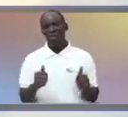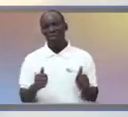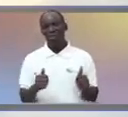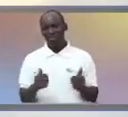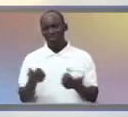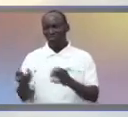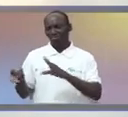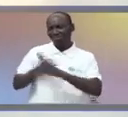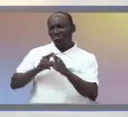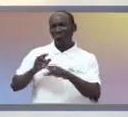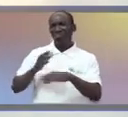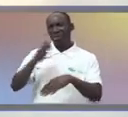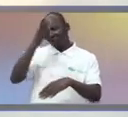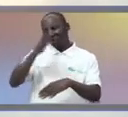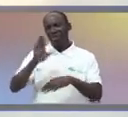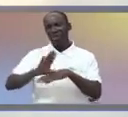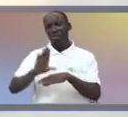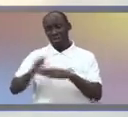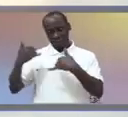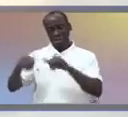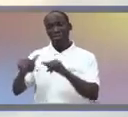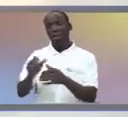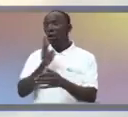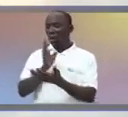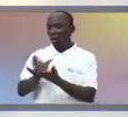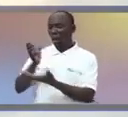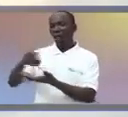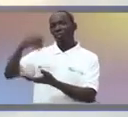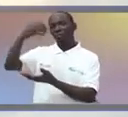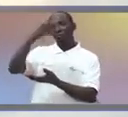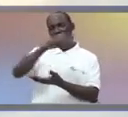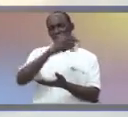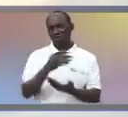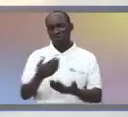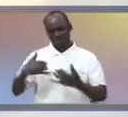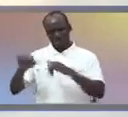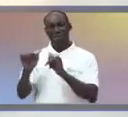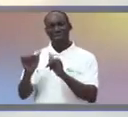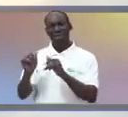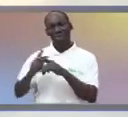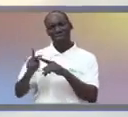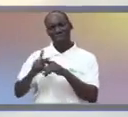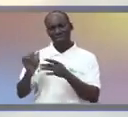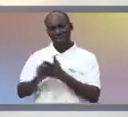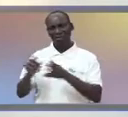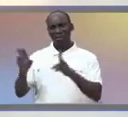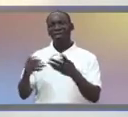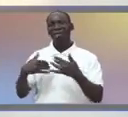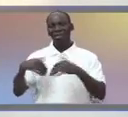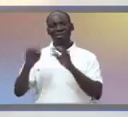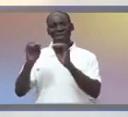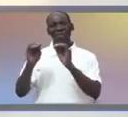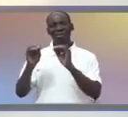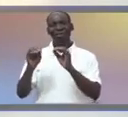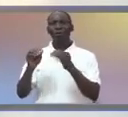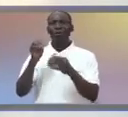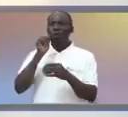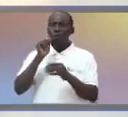gu kopum. Omo da so a kire kire se oba etumi ye bishop.